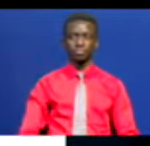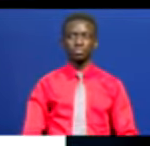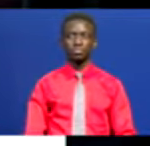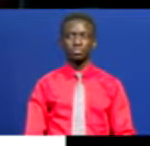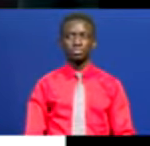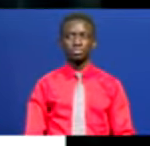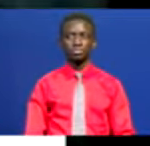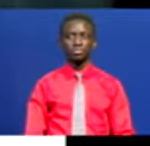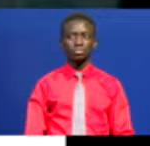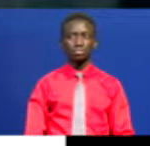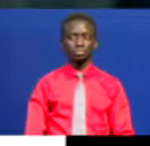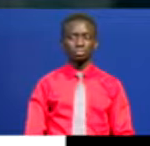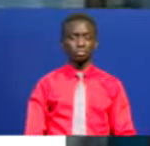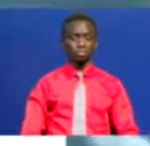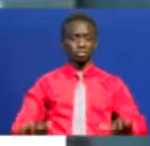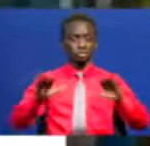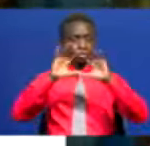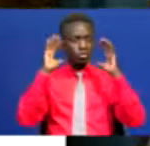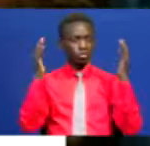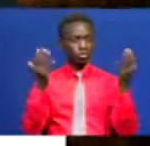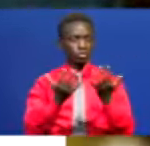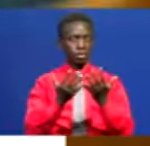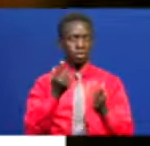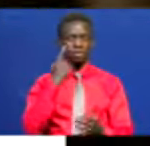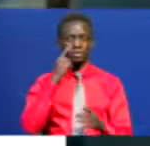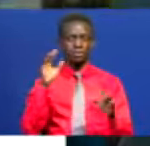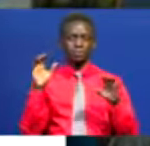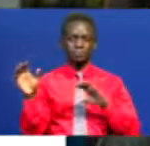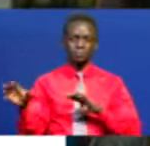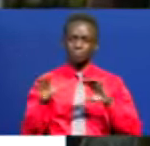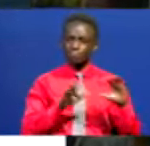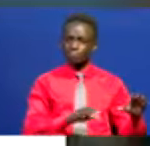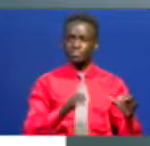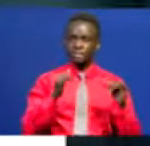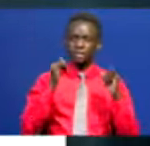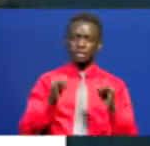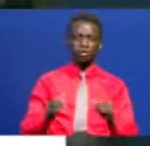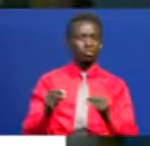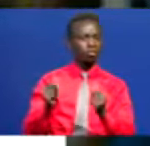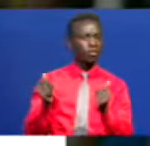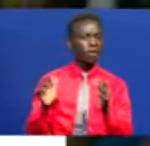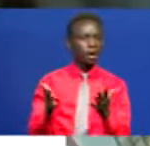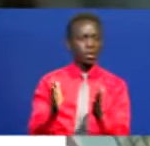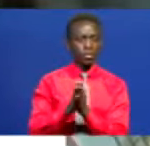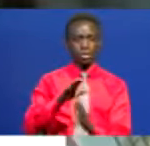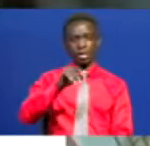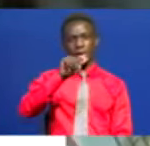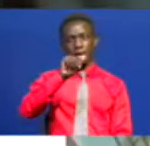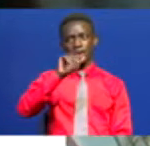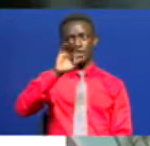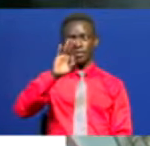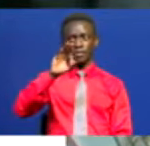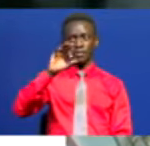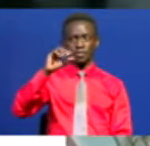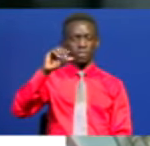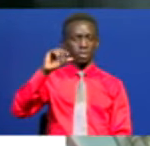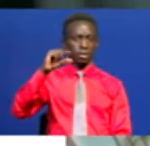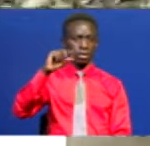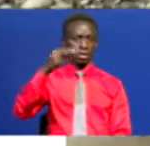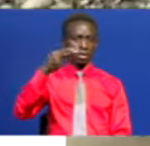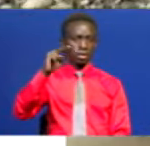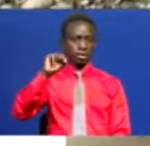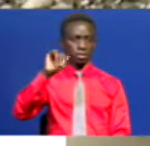As the world struggles to decide how to deal with Afghanistan's new rulers, women's rights in the country remain a front line for political